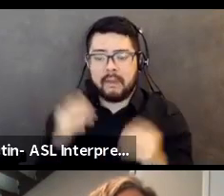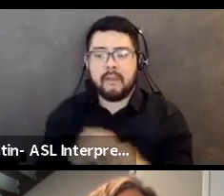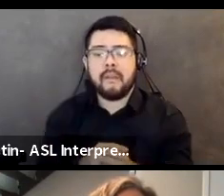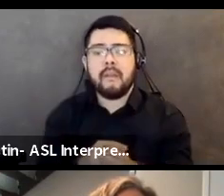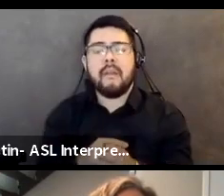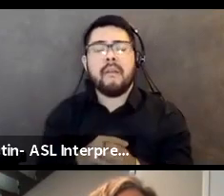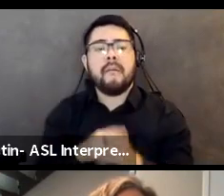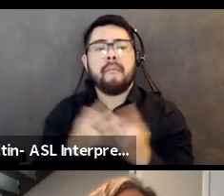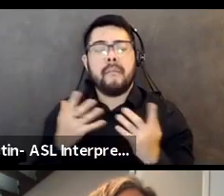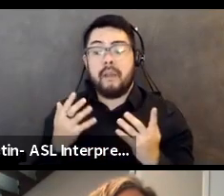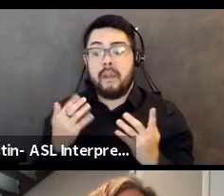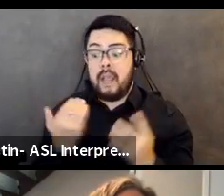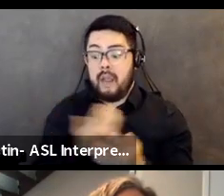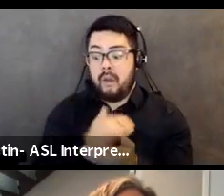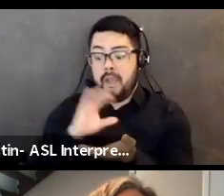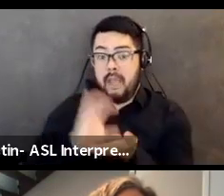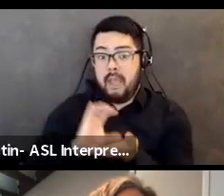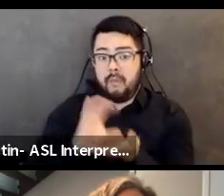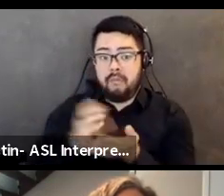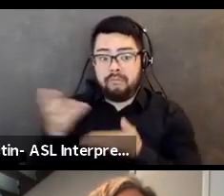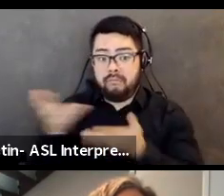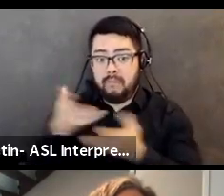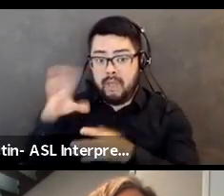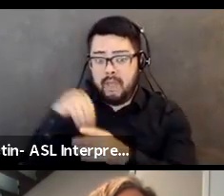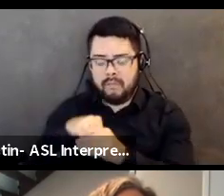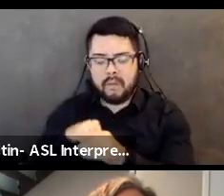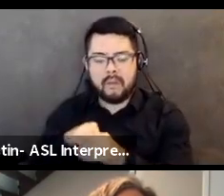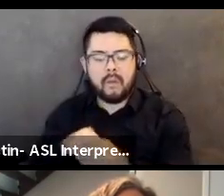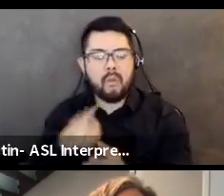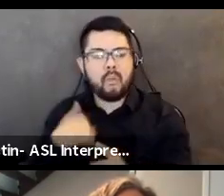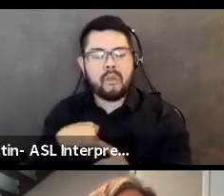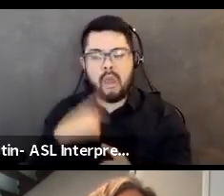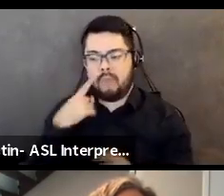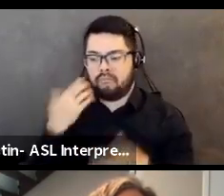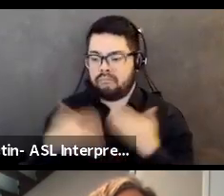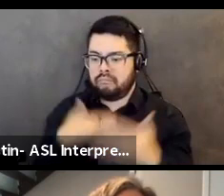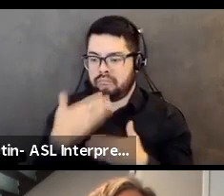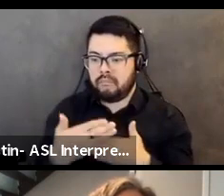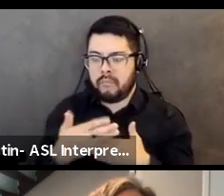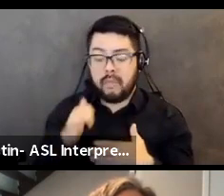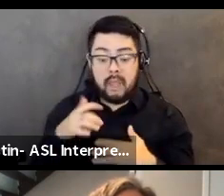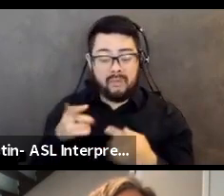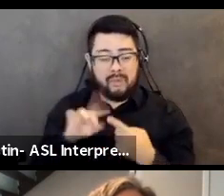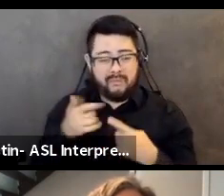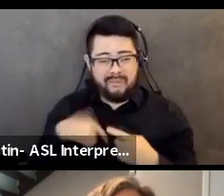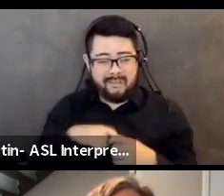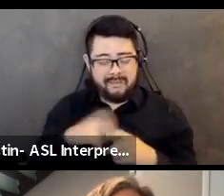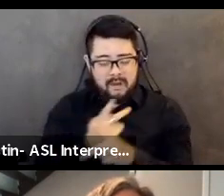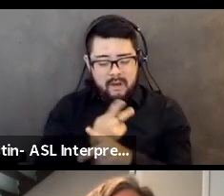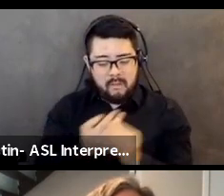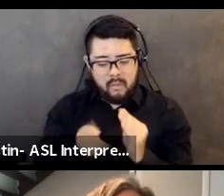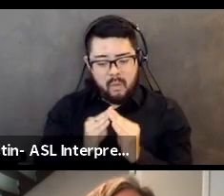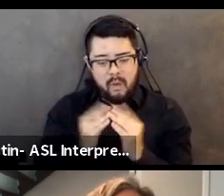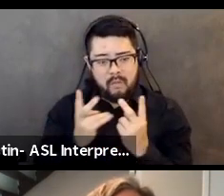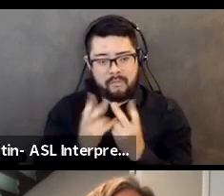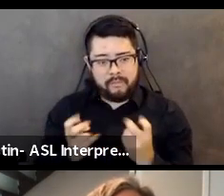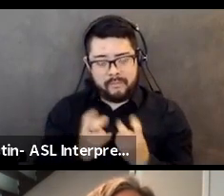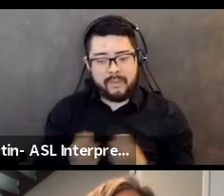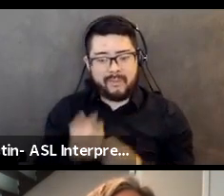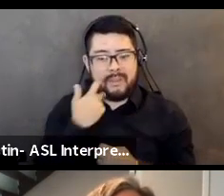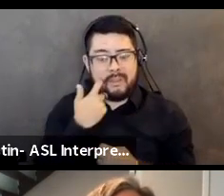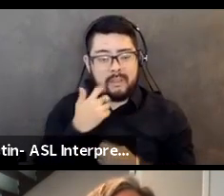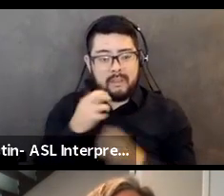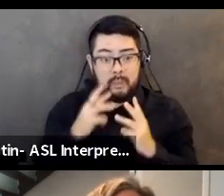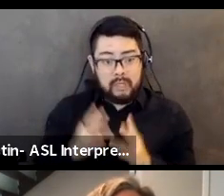saw our capital engagement as the midpoint of the engagement that the district was doing this this winter and then